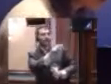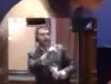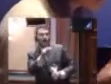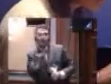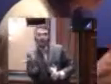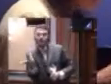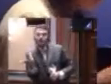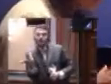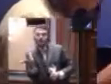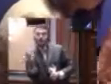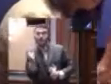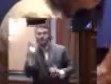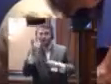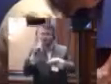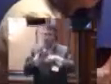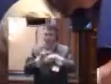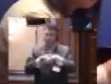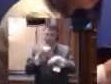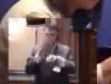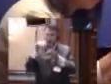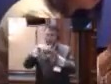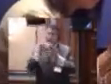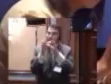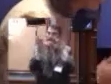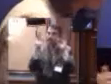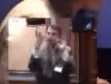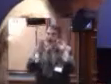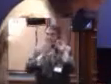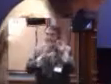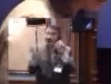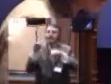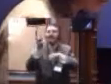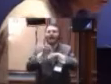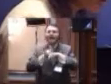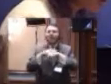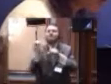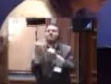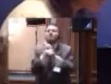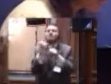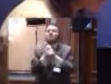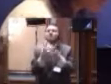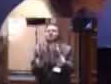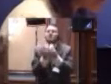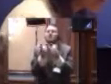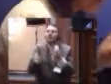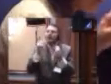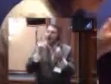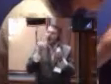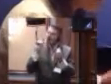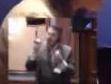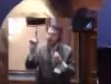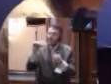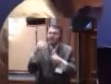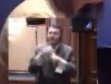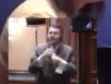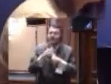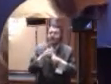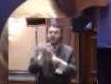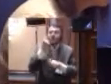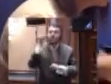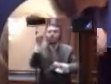of the process. Let me just very quickly again go into some further detail on the Constituent Assembly as one of